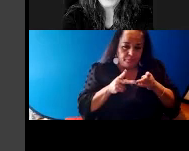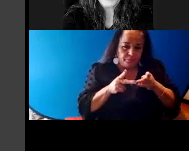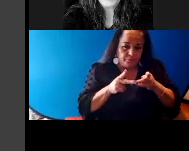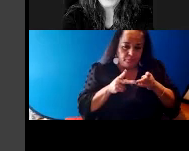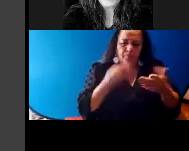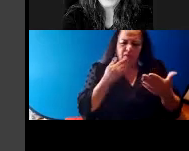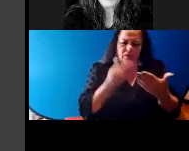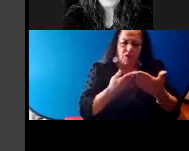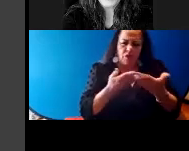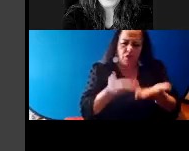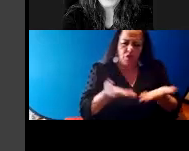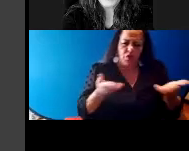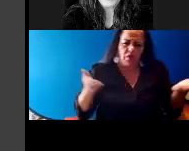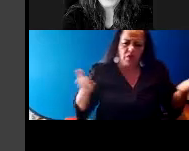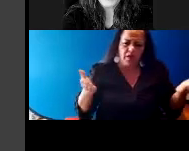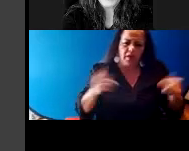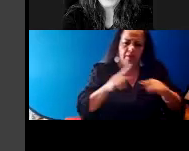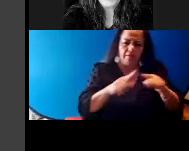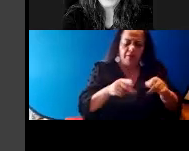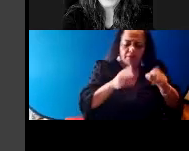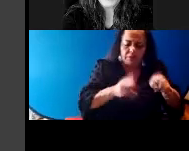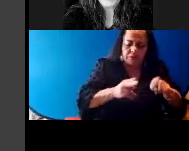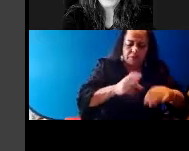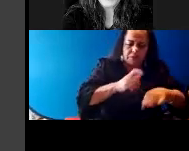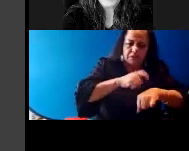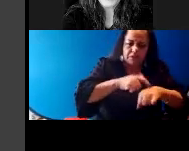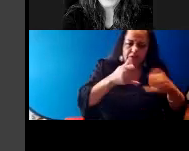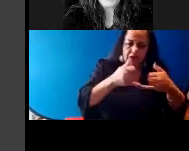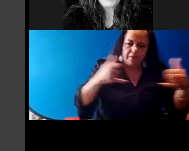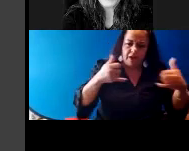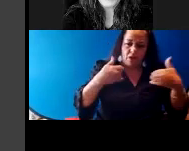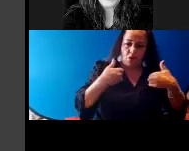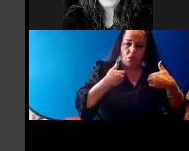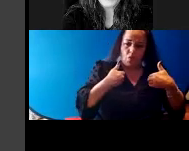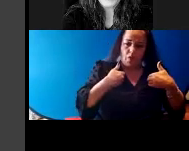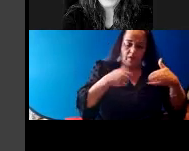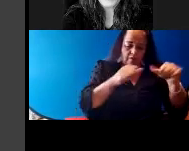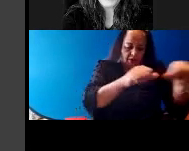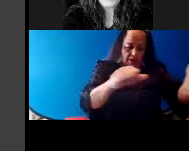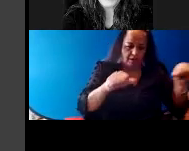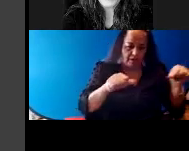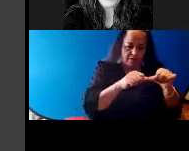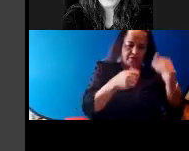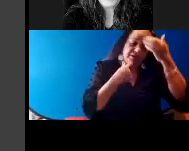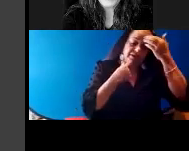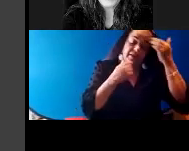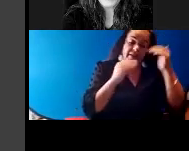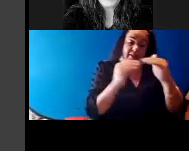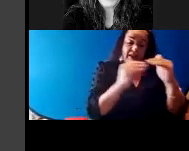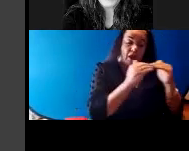thing. There's accelerated timeline, right? So we've had jurisdictions say, we'll come and fix all of our equity issues and we have 7